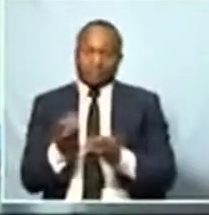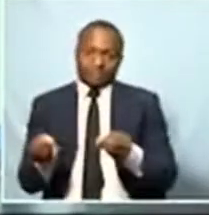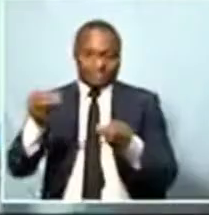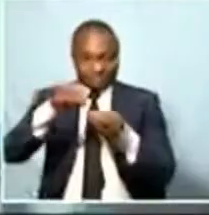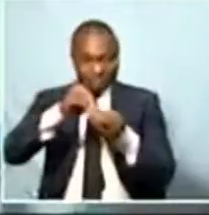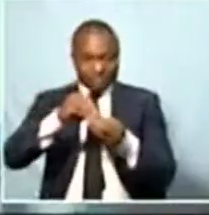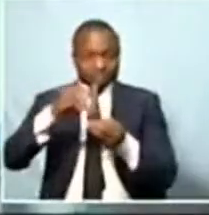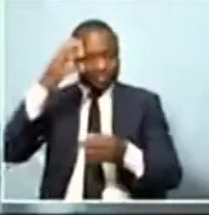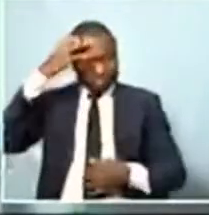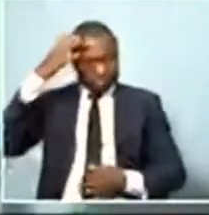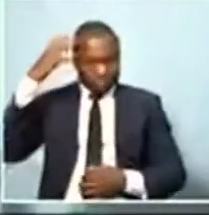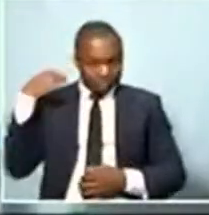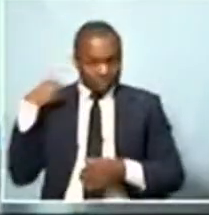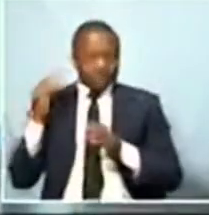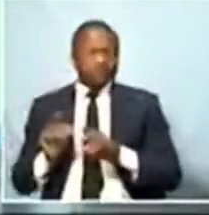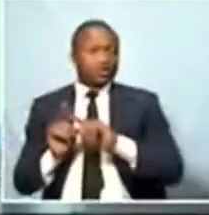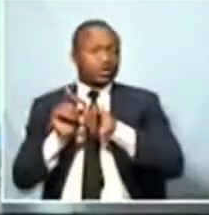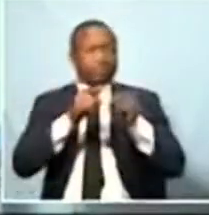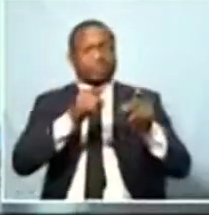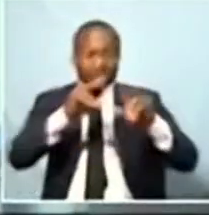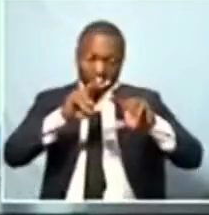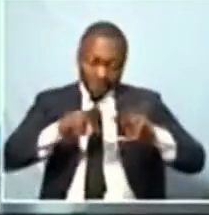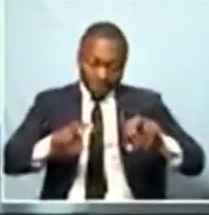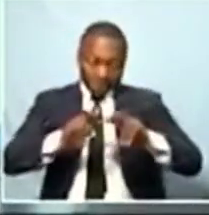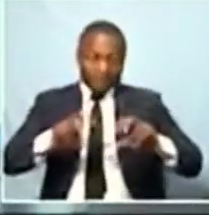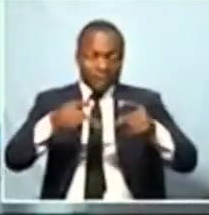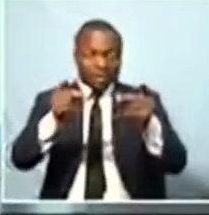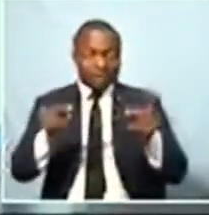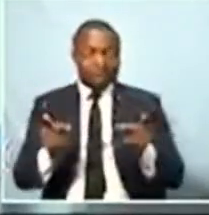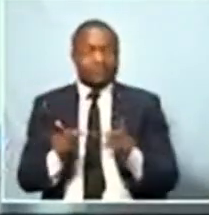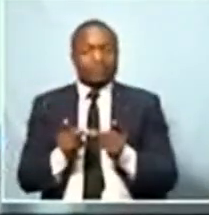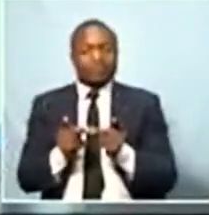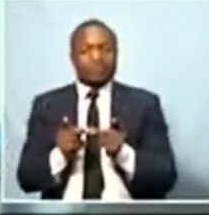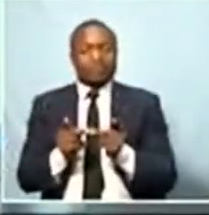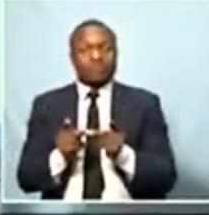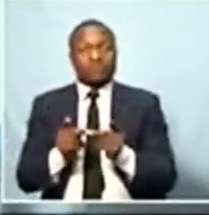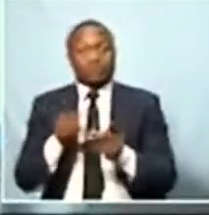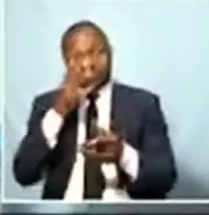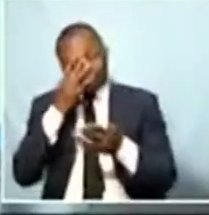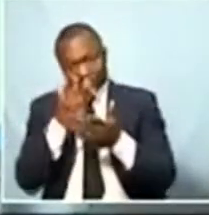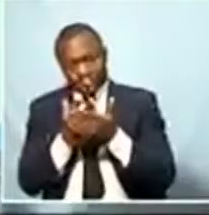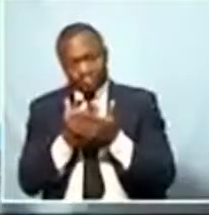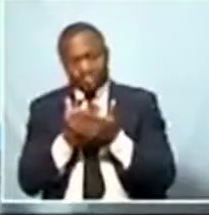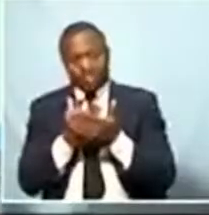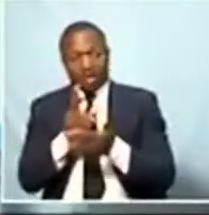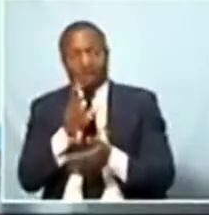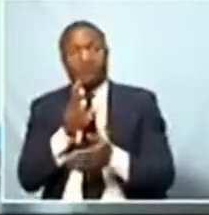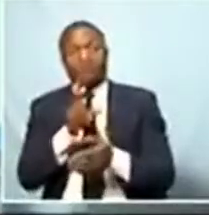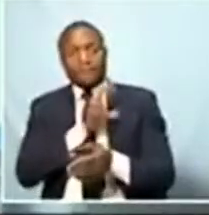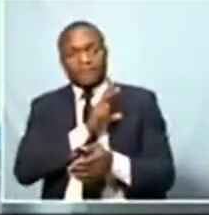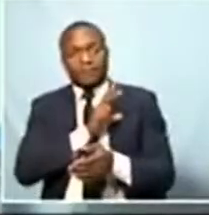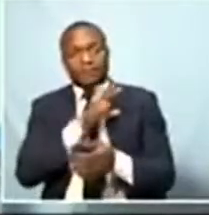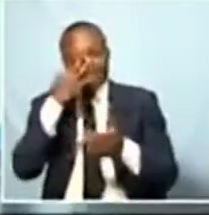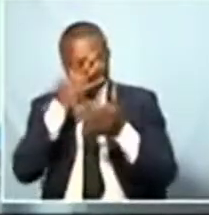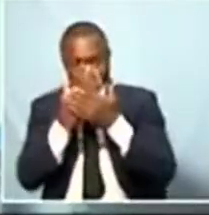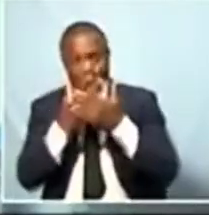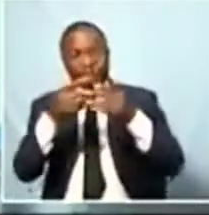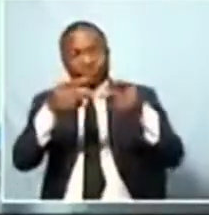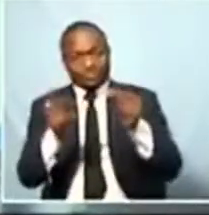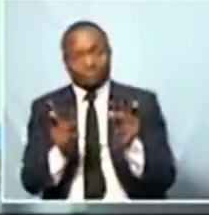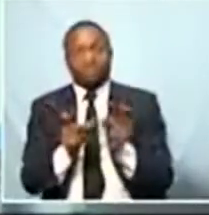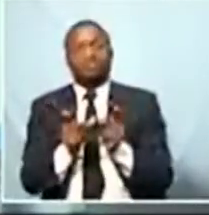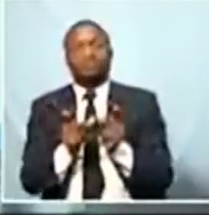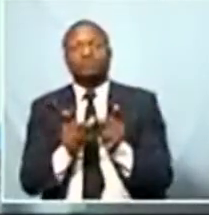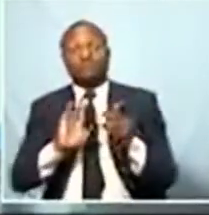as our officers go to investigate places of detention, including police cells, our officers have engaged the police officers